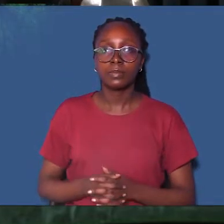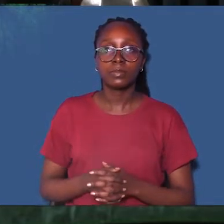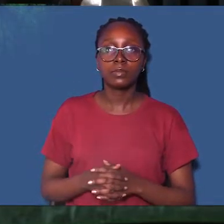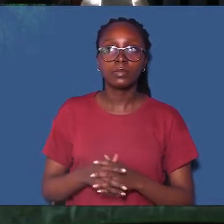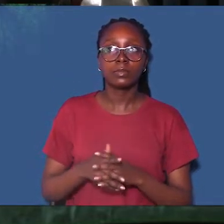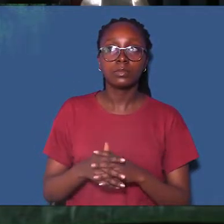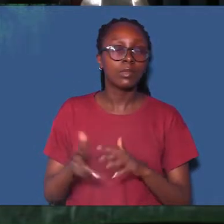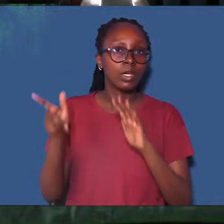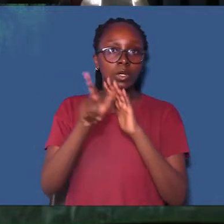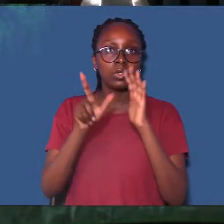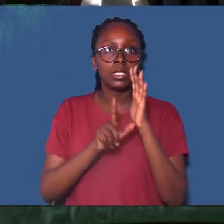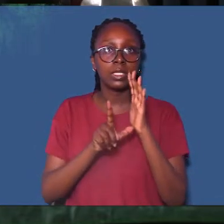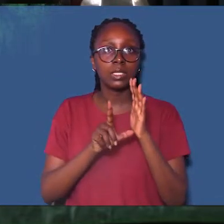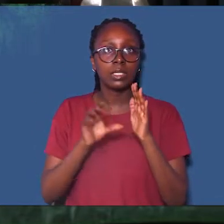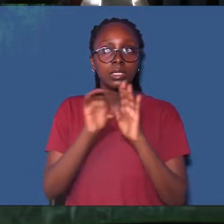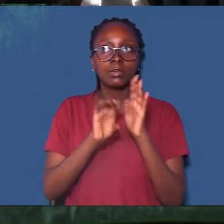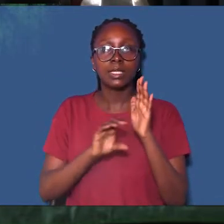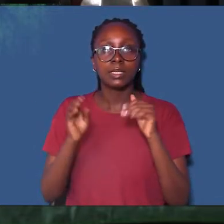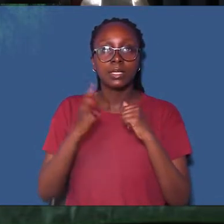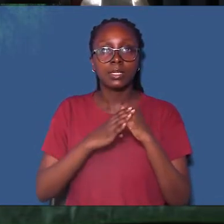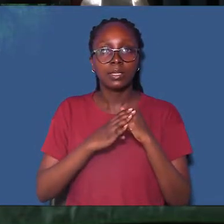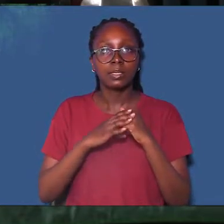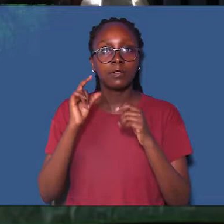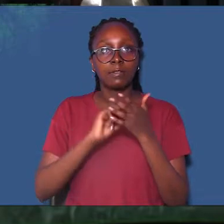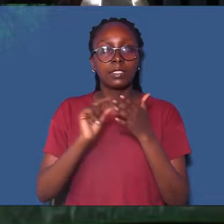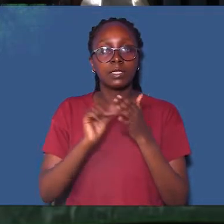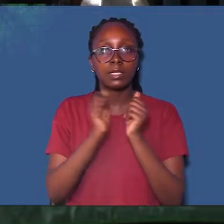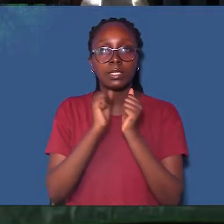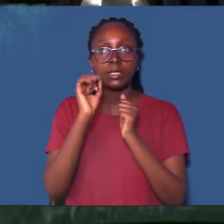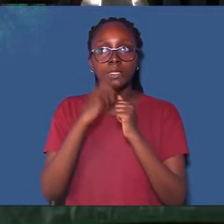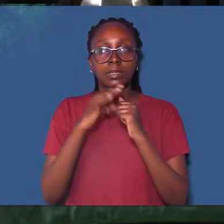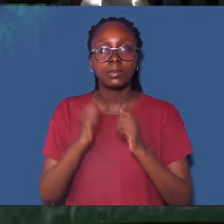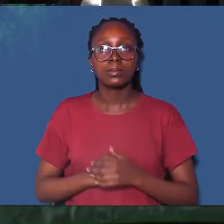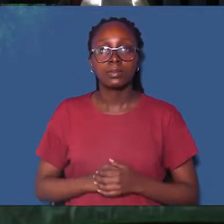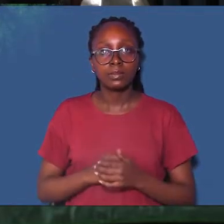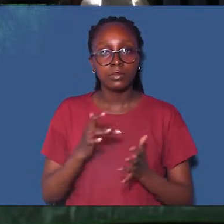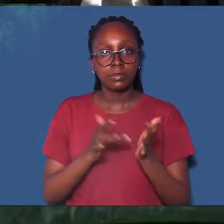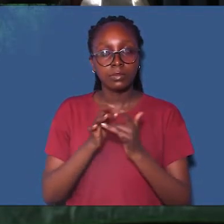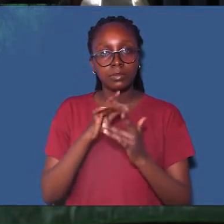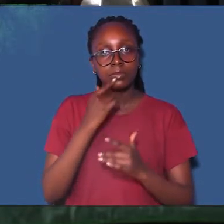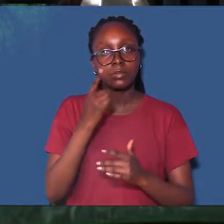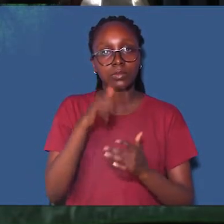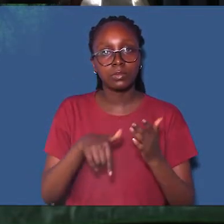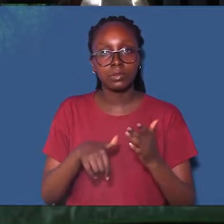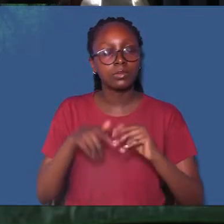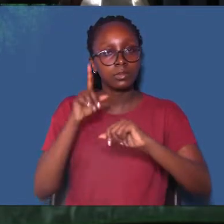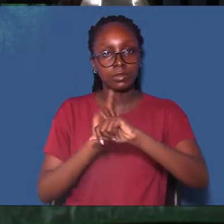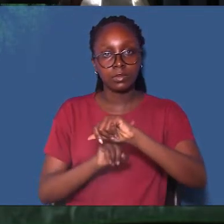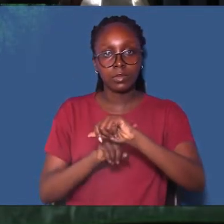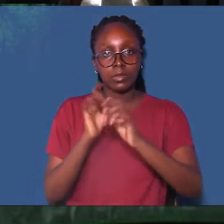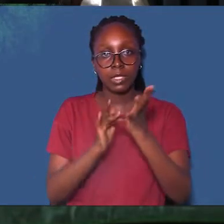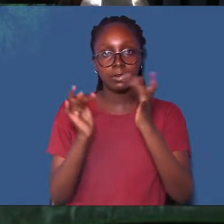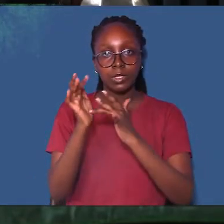Luke chapter 9, from verse 18. The Bible says, "Once, when Jesus was praying